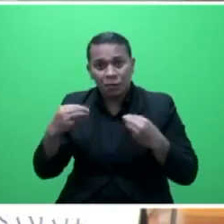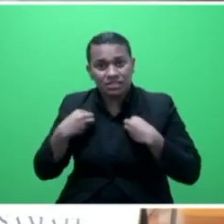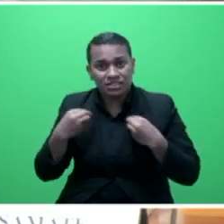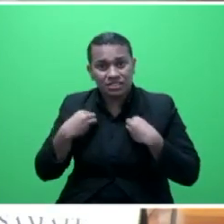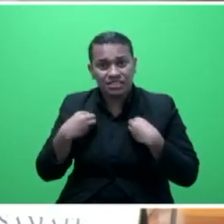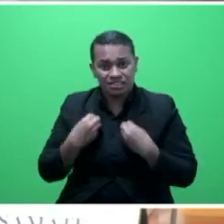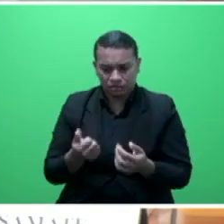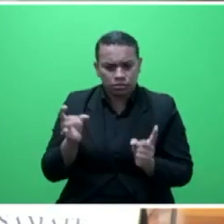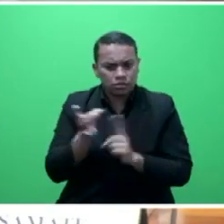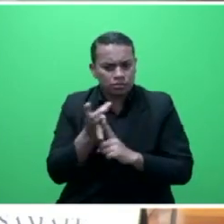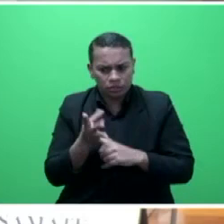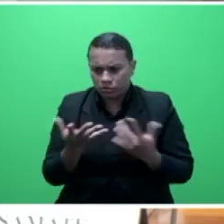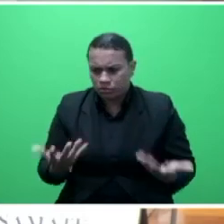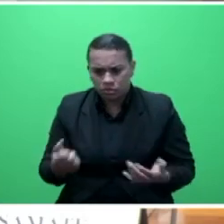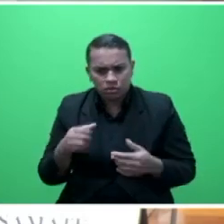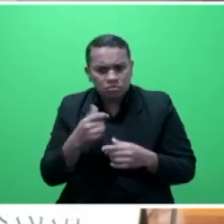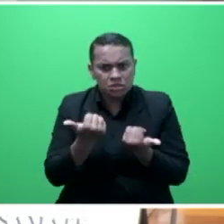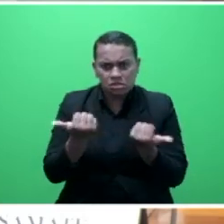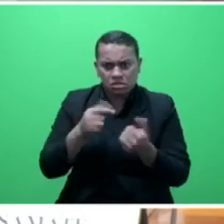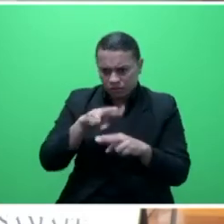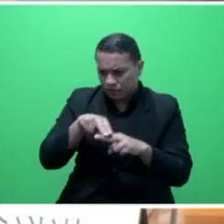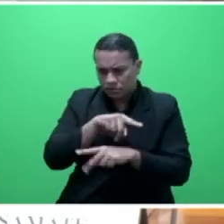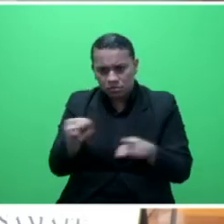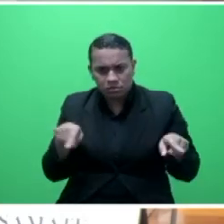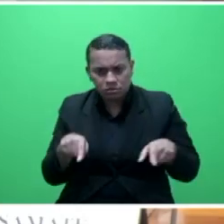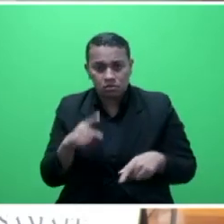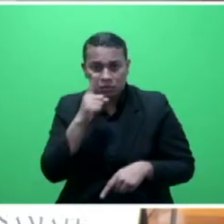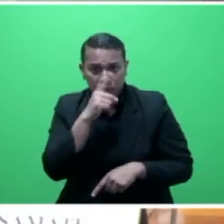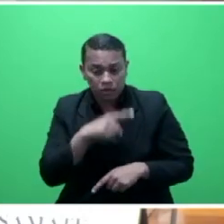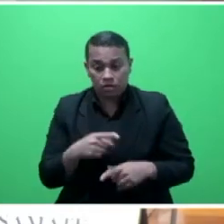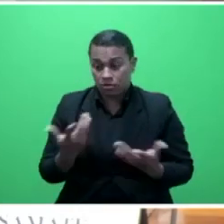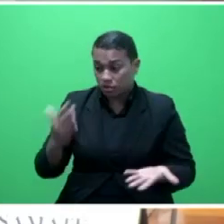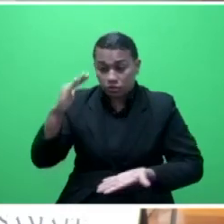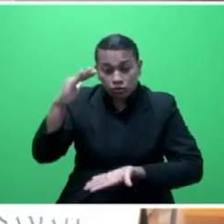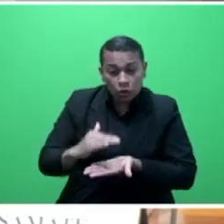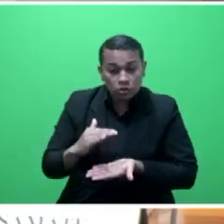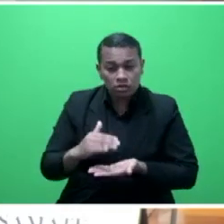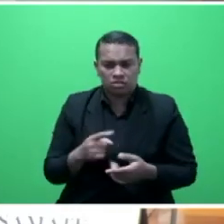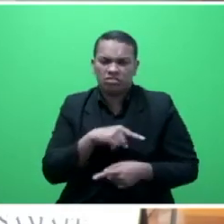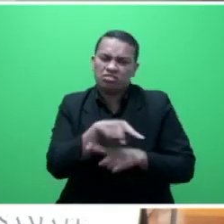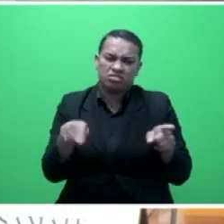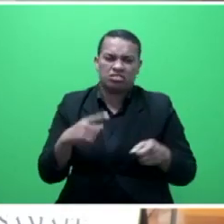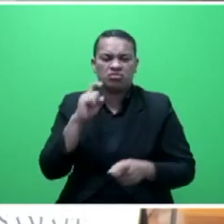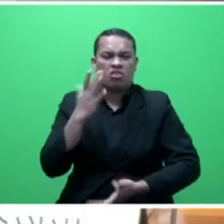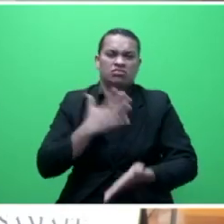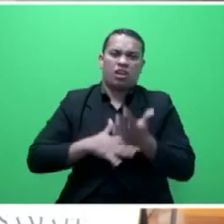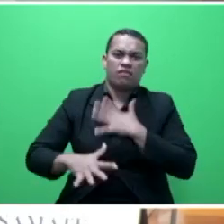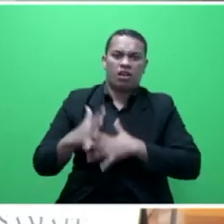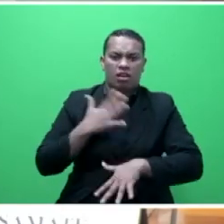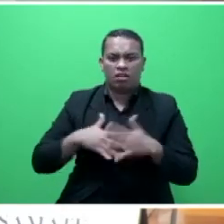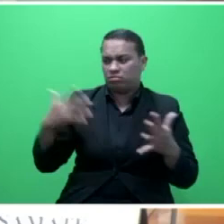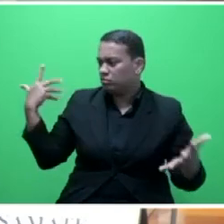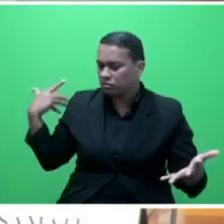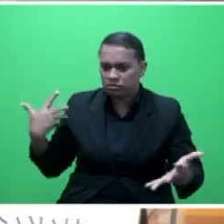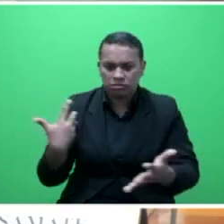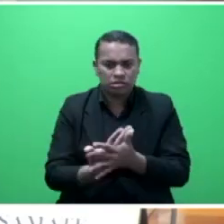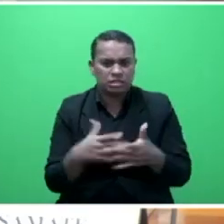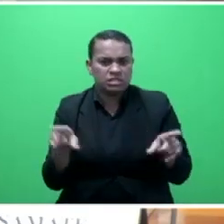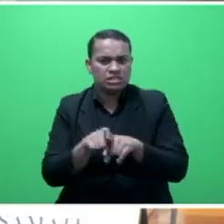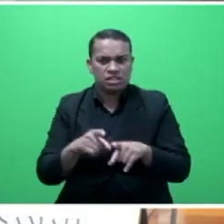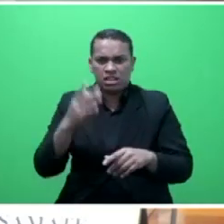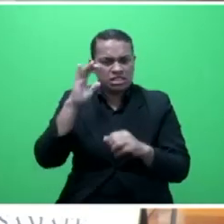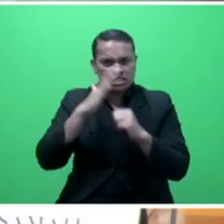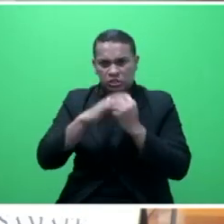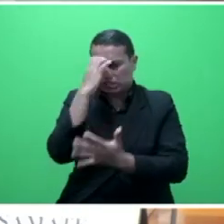many Fijians. In short, Mr. Speaker, sir, it means suffering the likes of which Fiji has never endured before. The